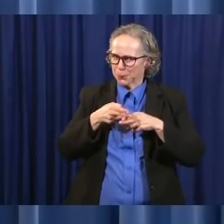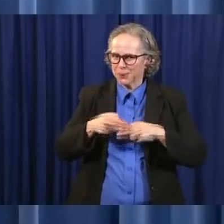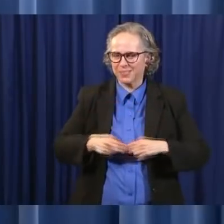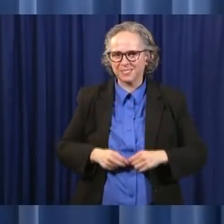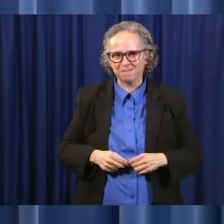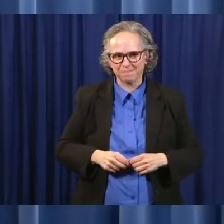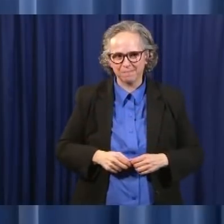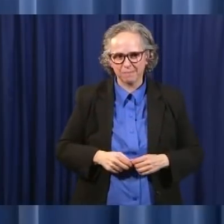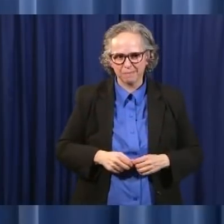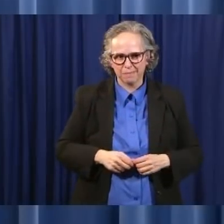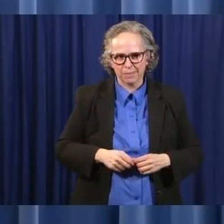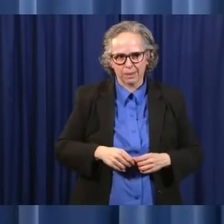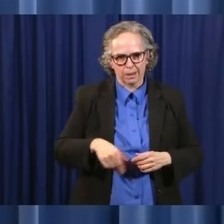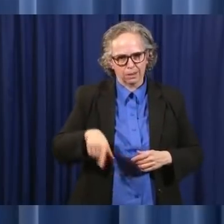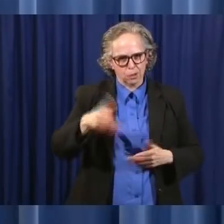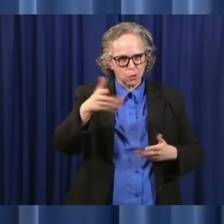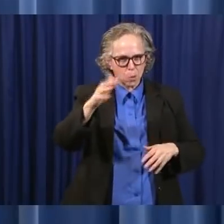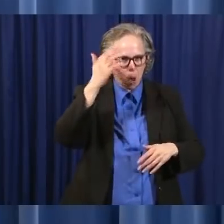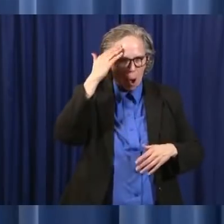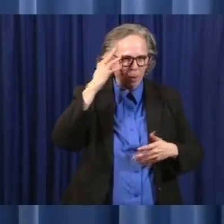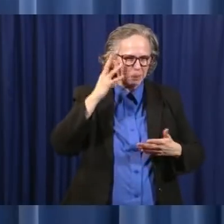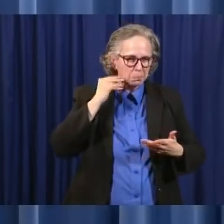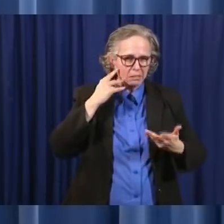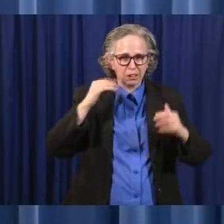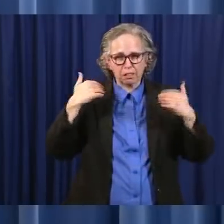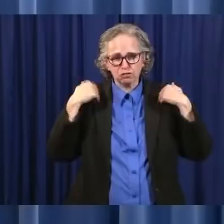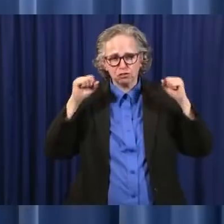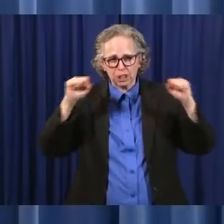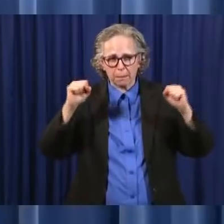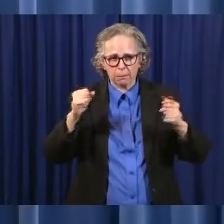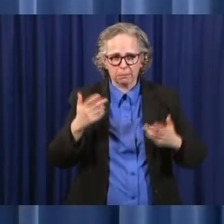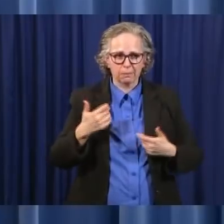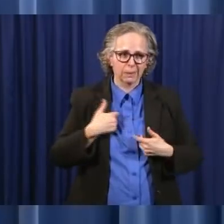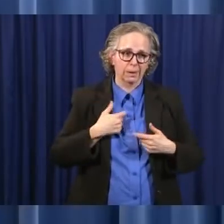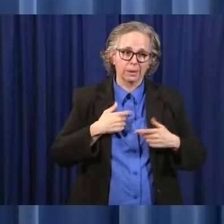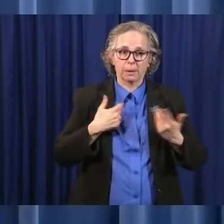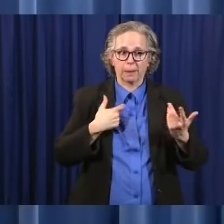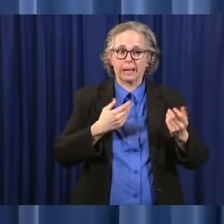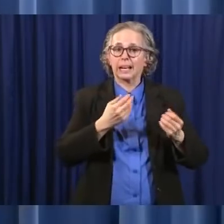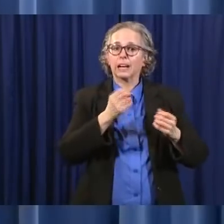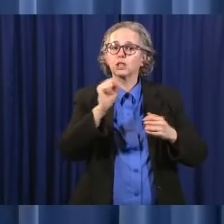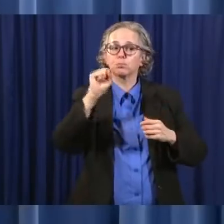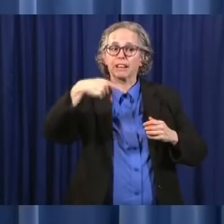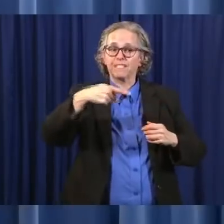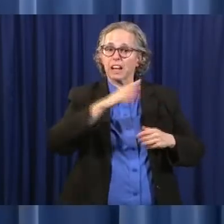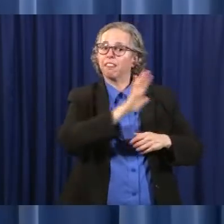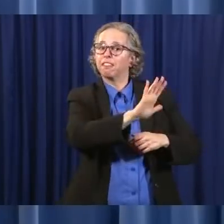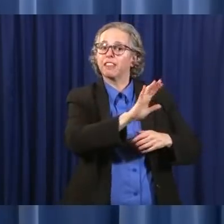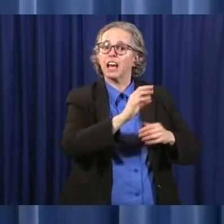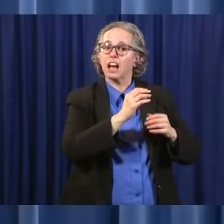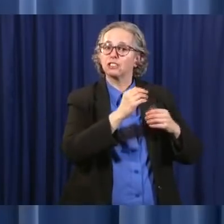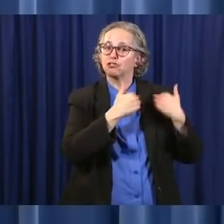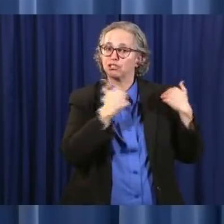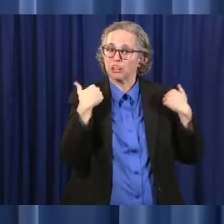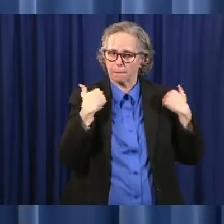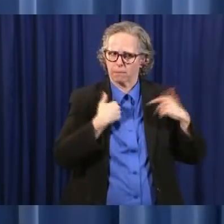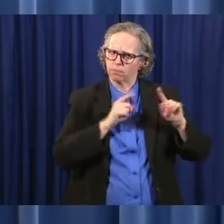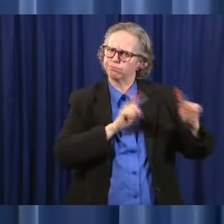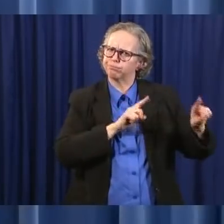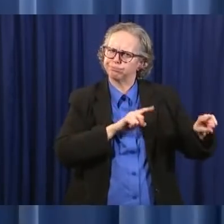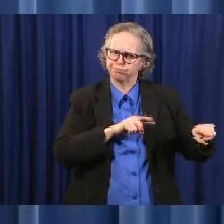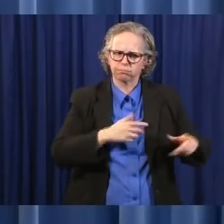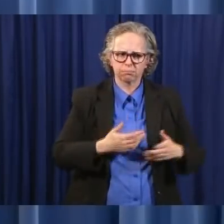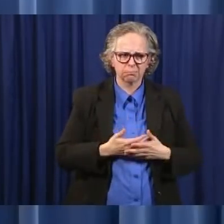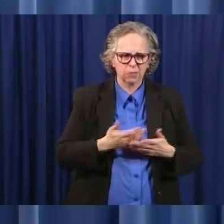anybody who's been to a gym, I go to a gym in Springfield, or I did go to a gym in Springfield. I think we all understand